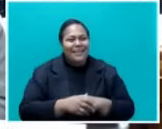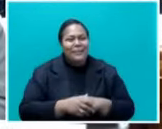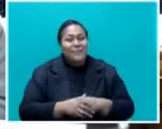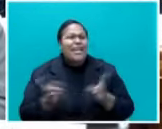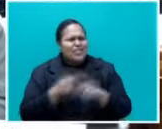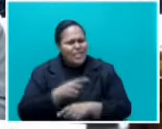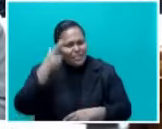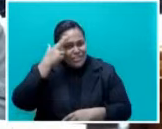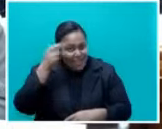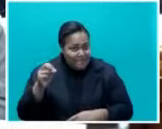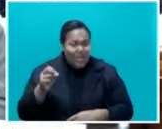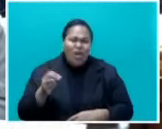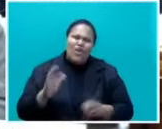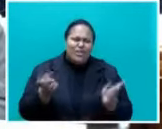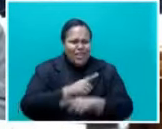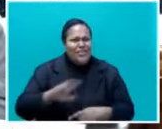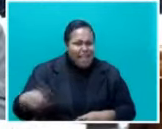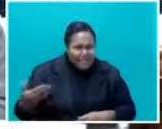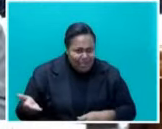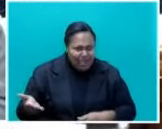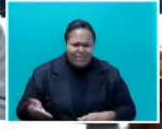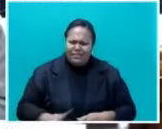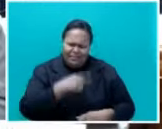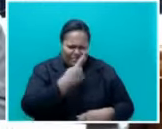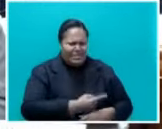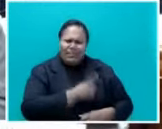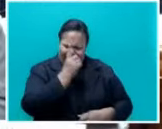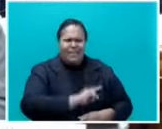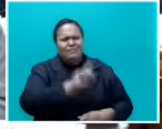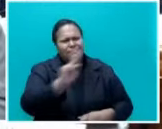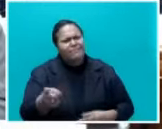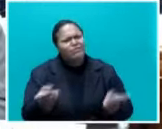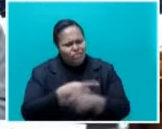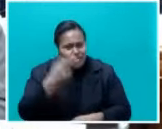Linda Maharaj, she can go and change her name. We've